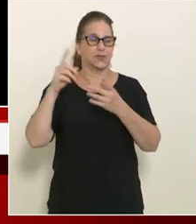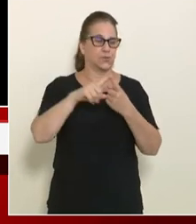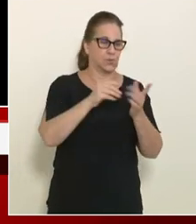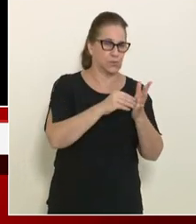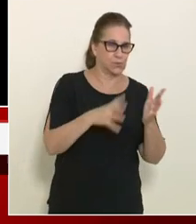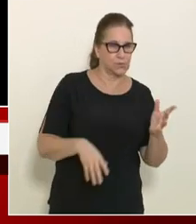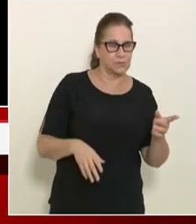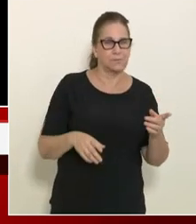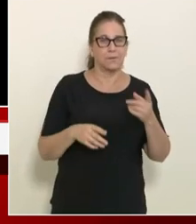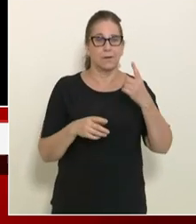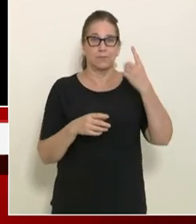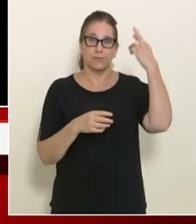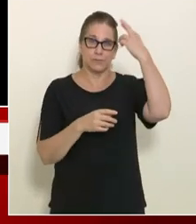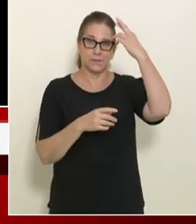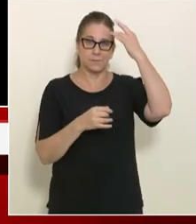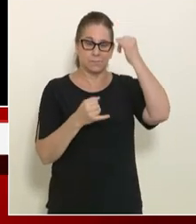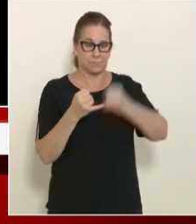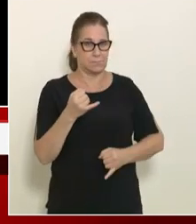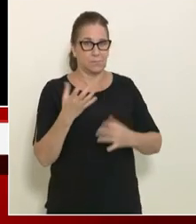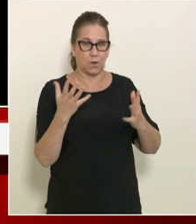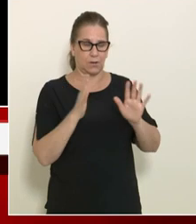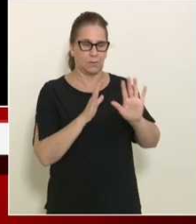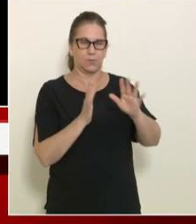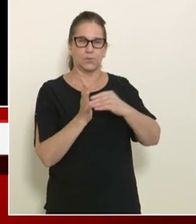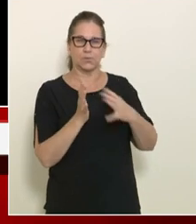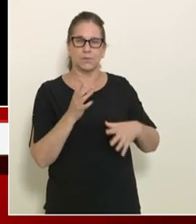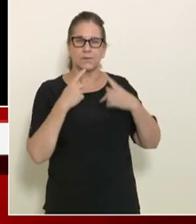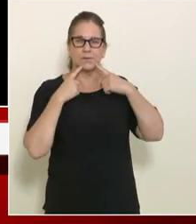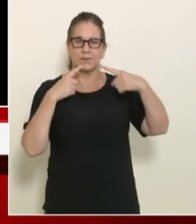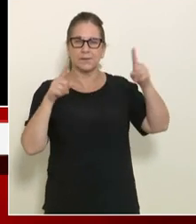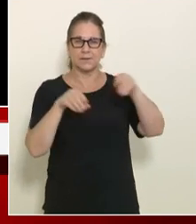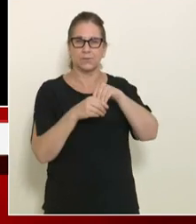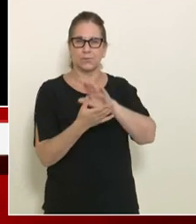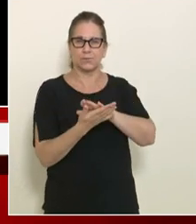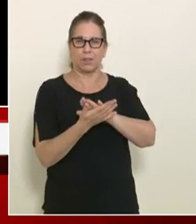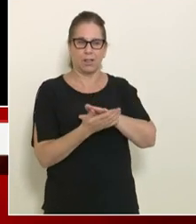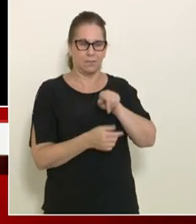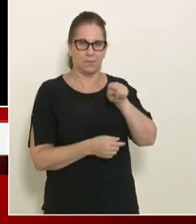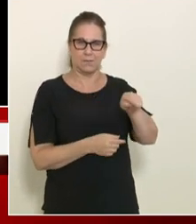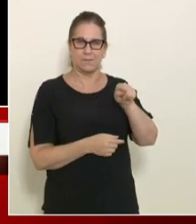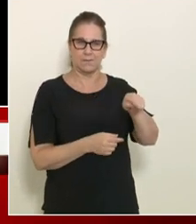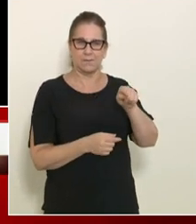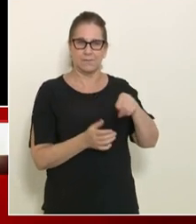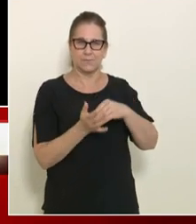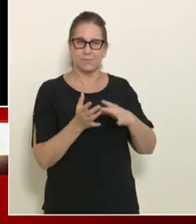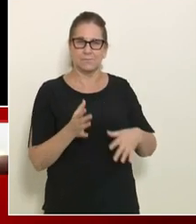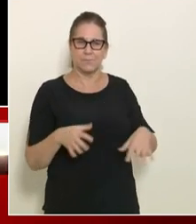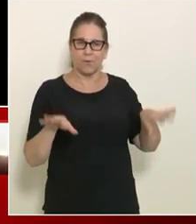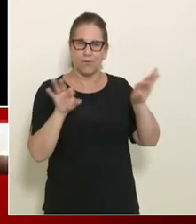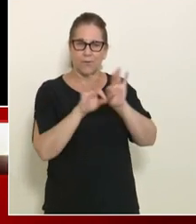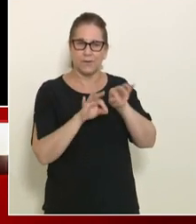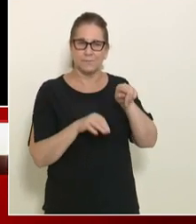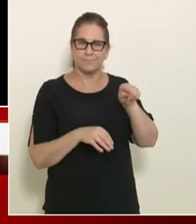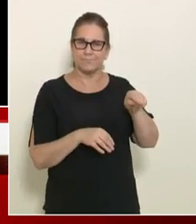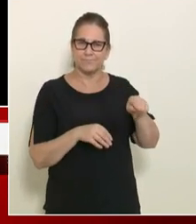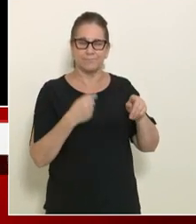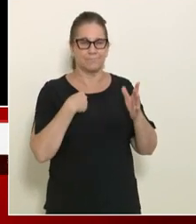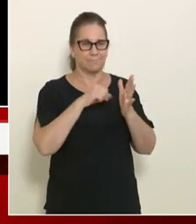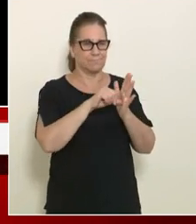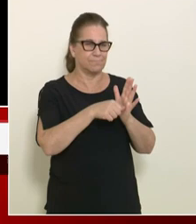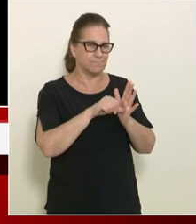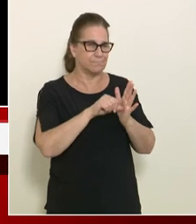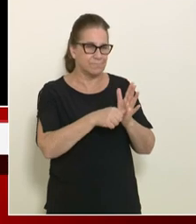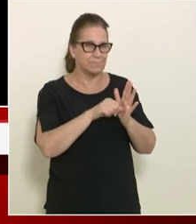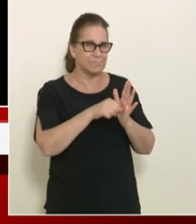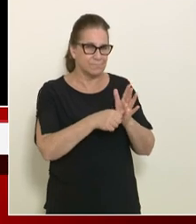of the areas that we are also wanting to emphasize for our students, particularly our high school students, is that we still want